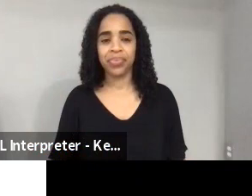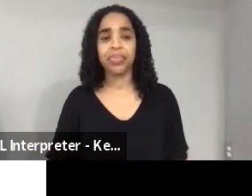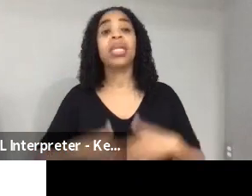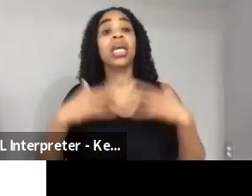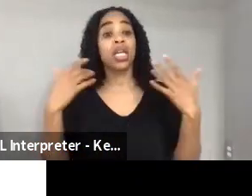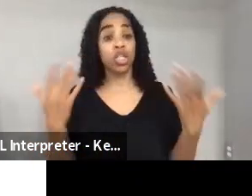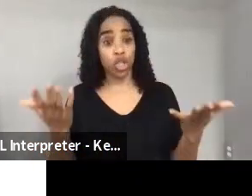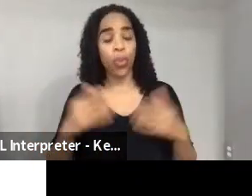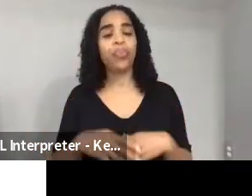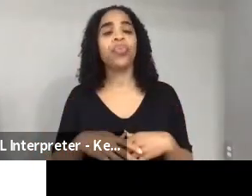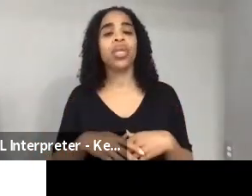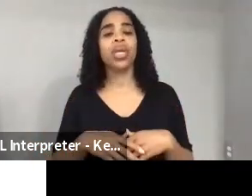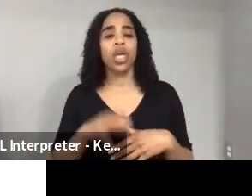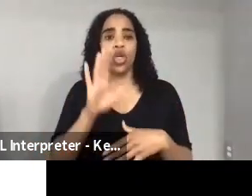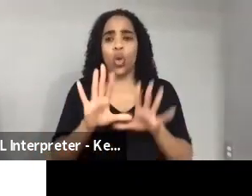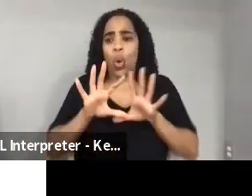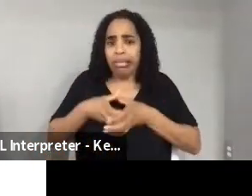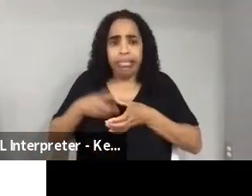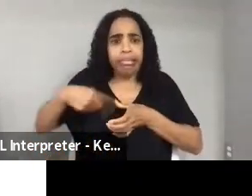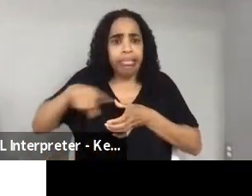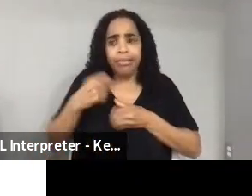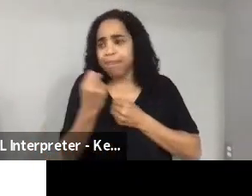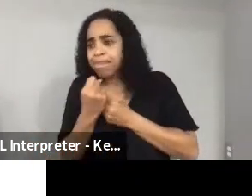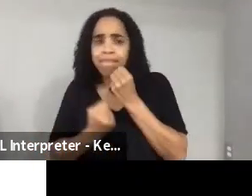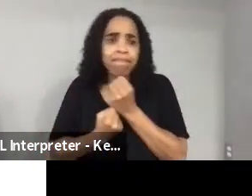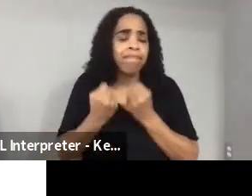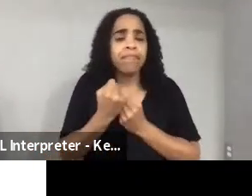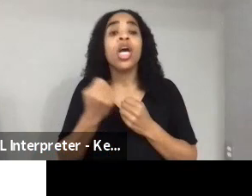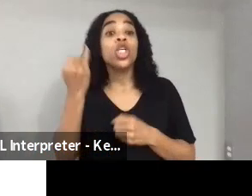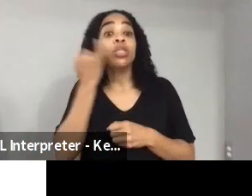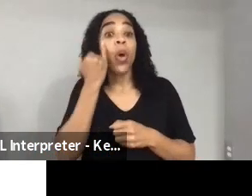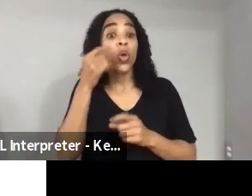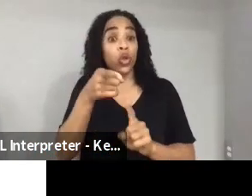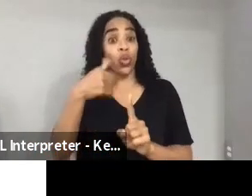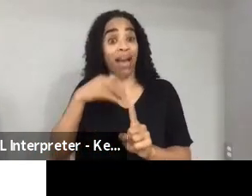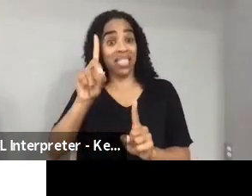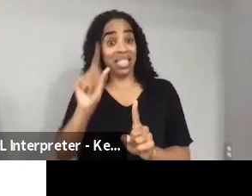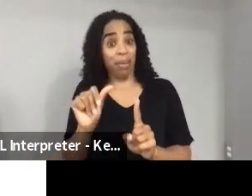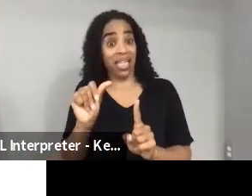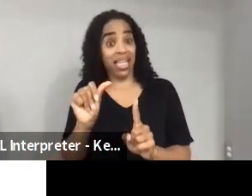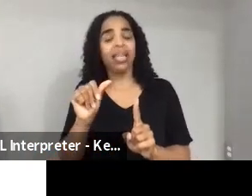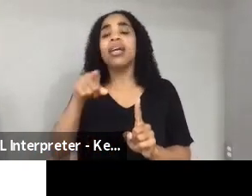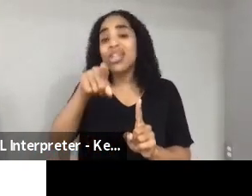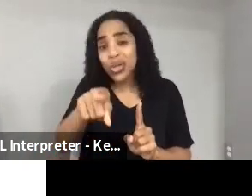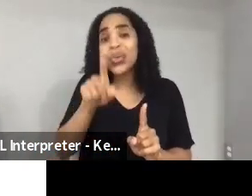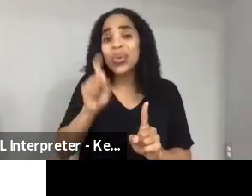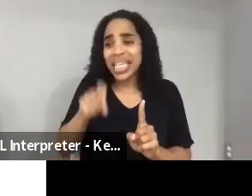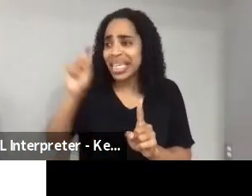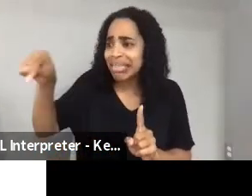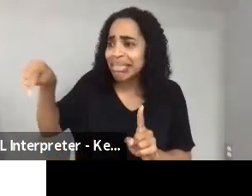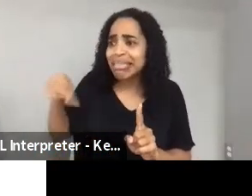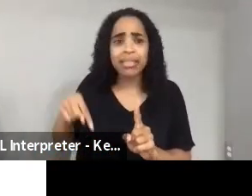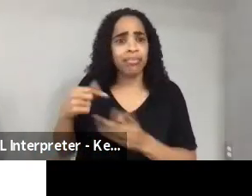So a personal support network is really important if you're a person who has disabilities, because you're going to need